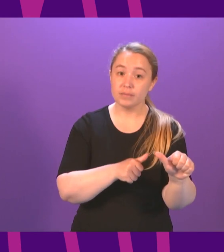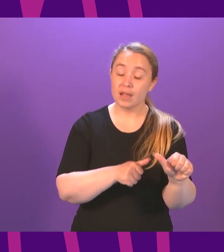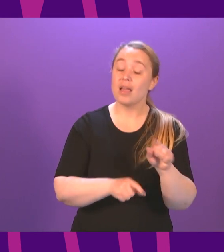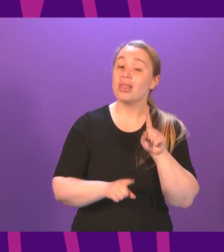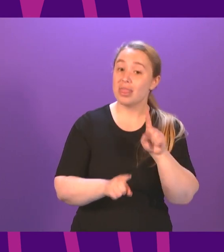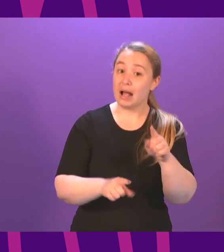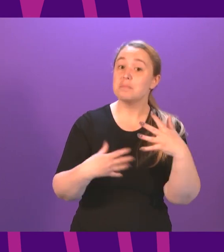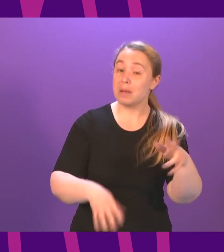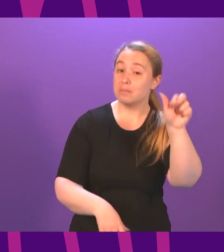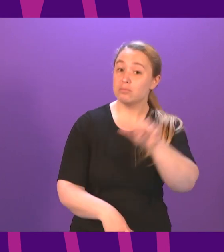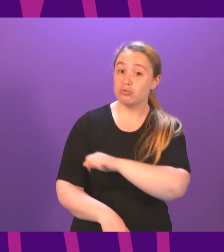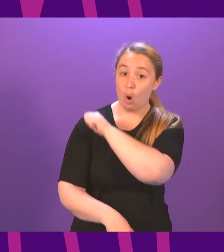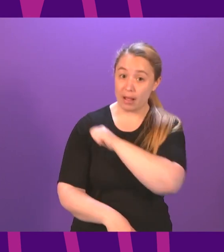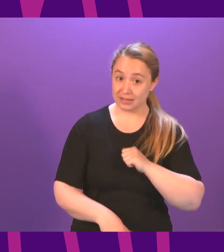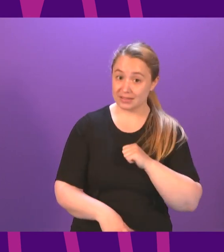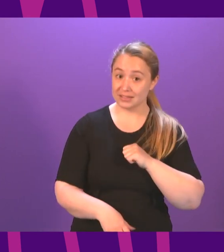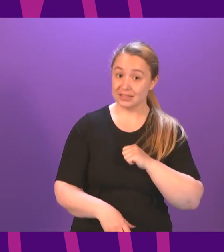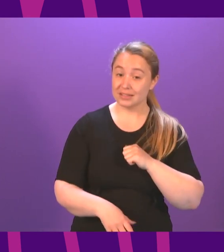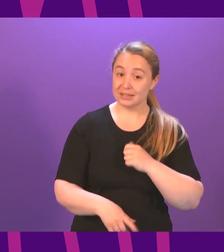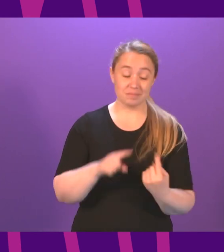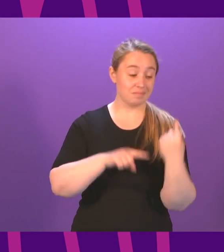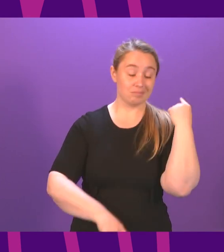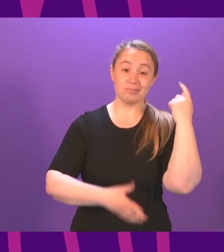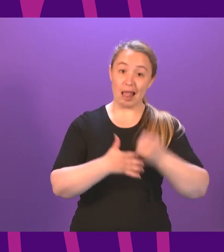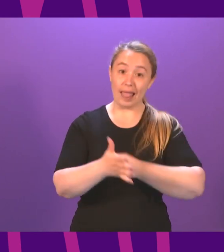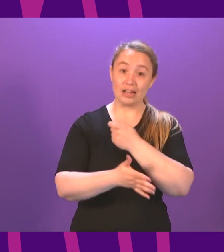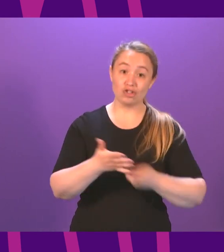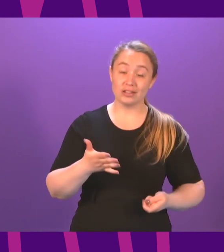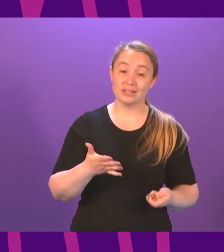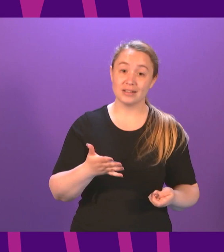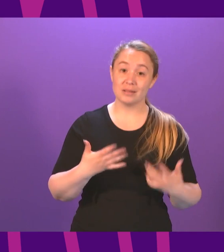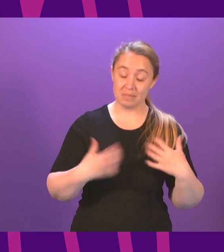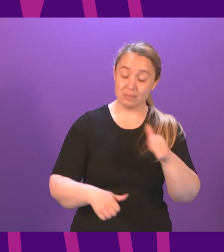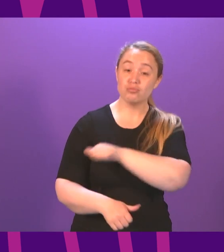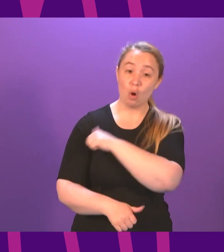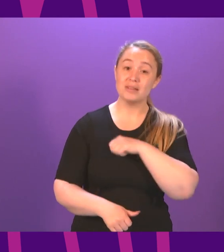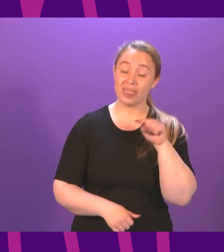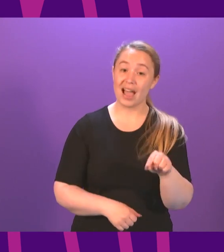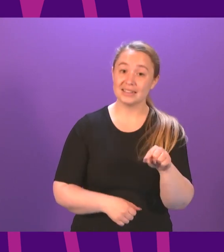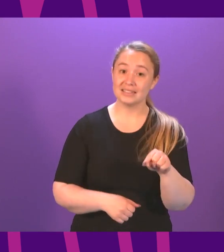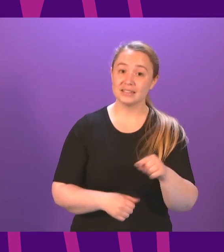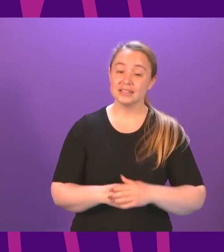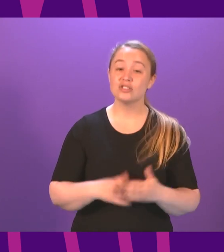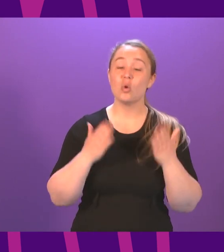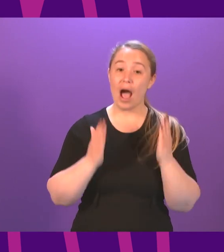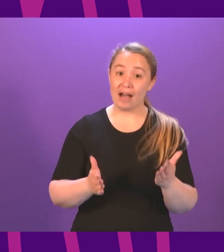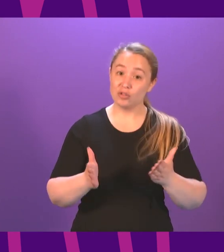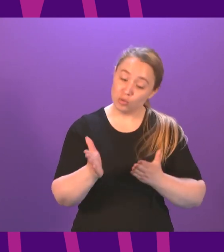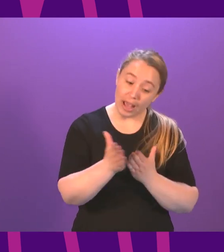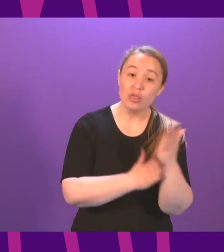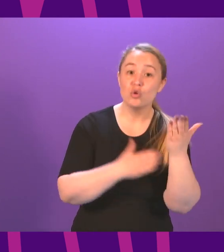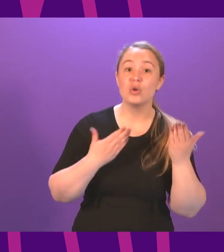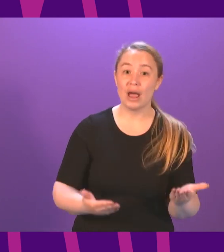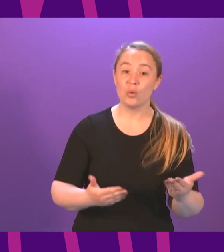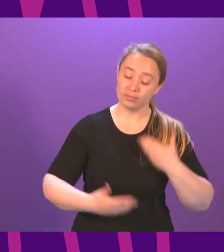was the promise we all made to the people of Scotland in the election, and the task we now face. Presiding Officer, let's get on with